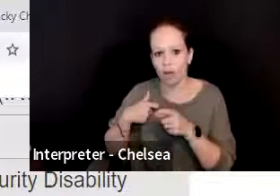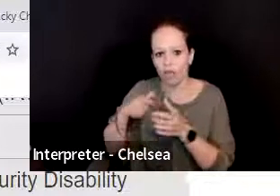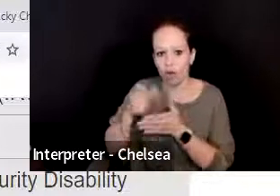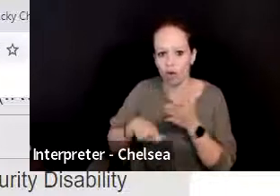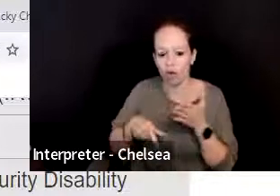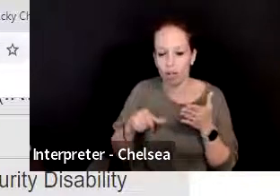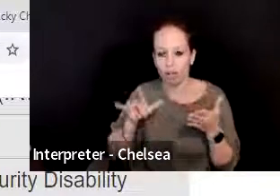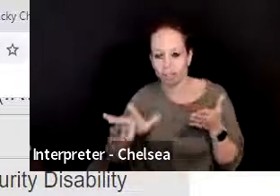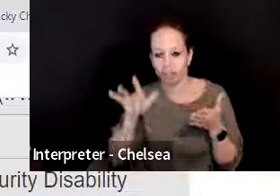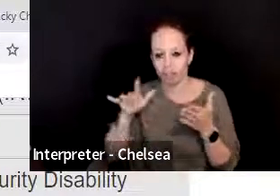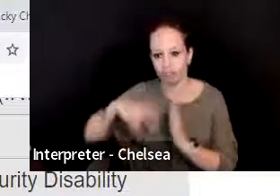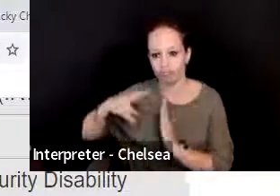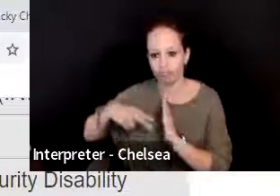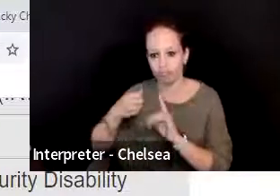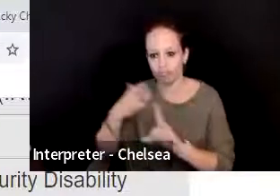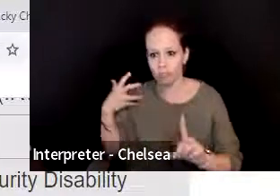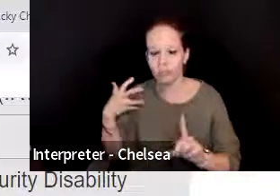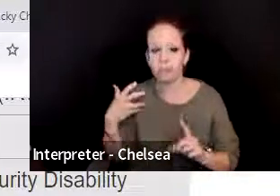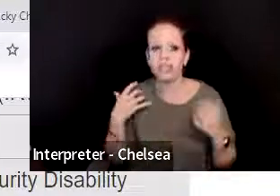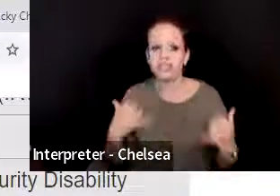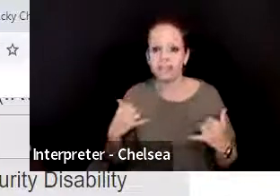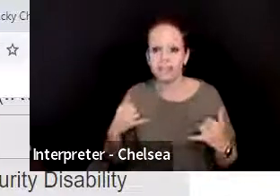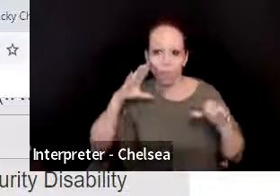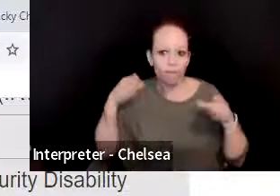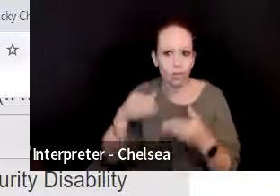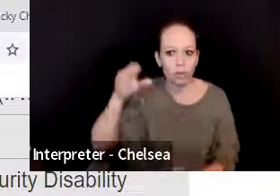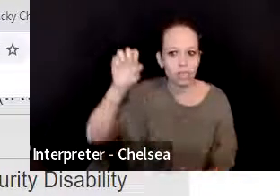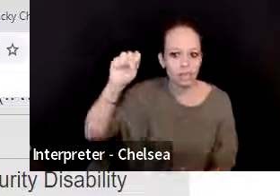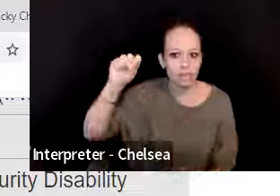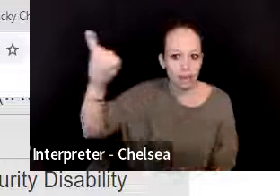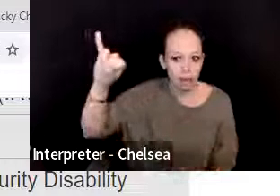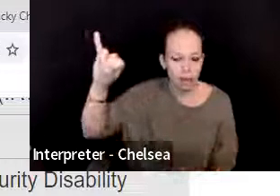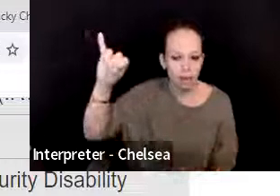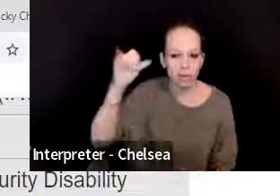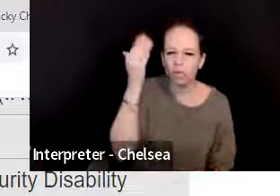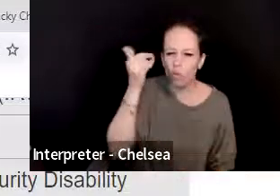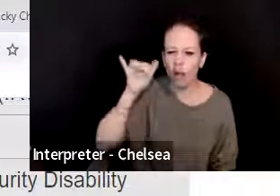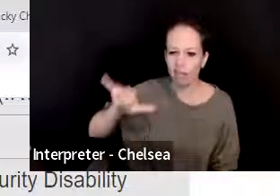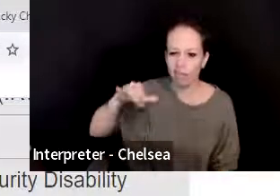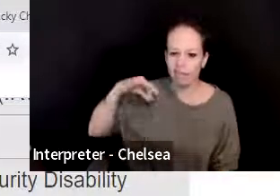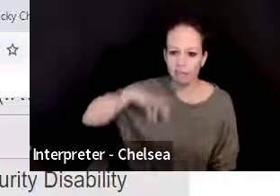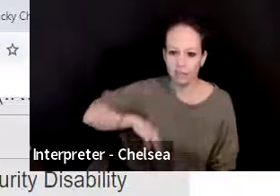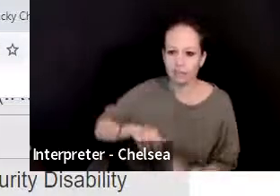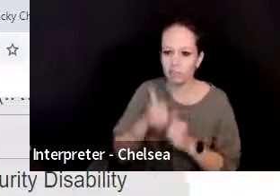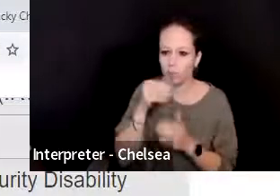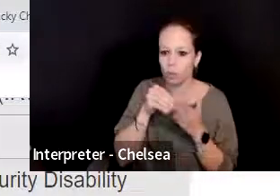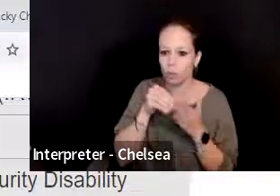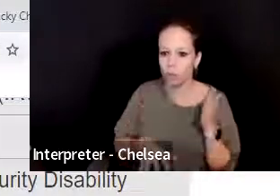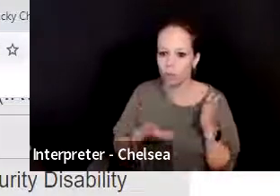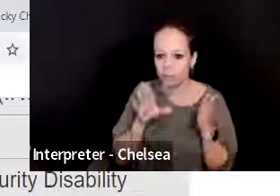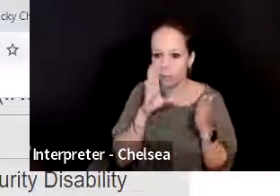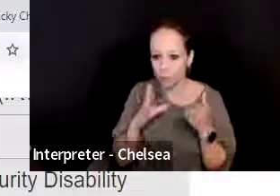again, we are going to focus today primarily on SSI, as that is the benefit that students would most likely be